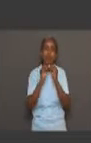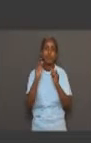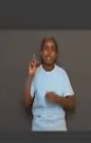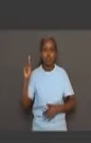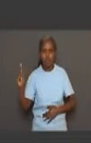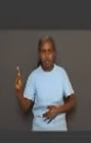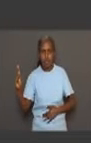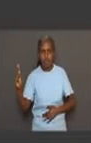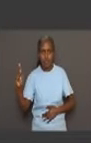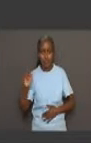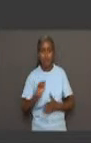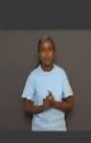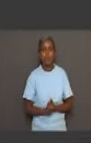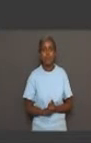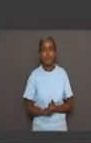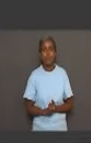plus 1.